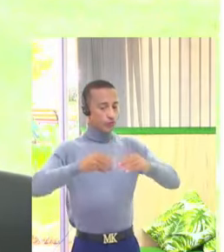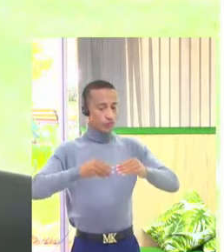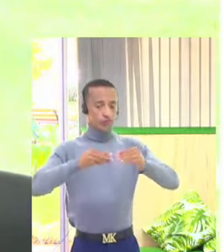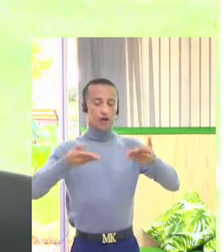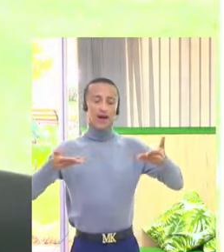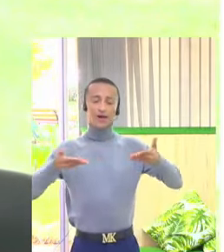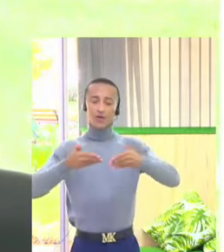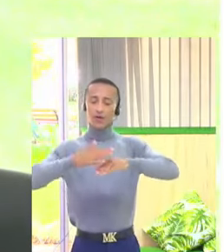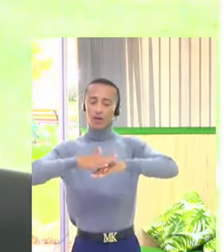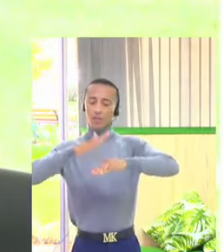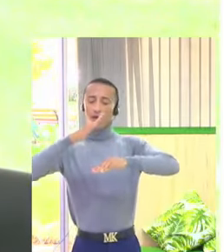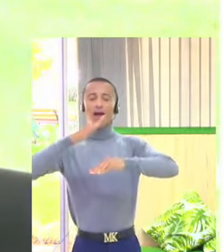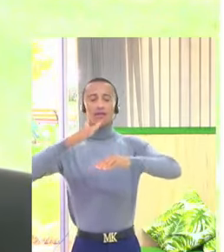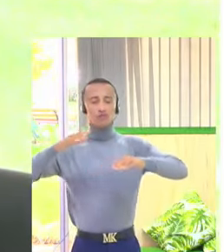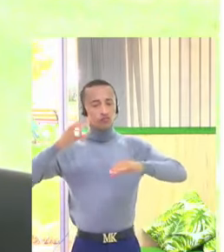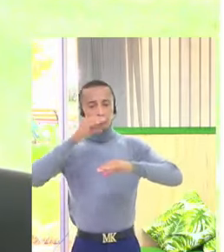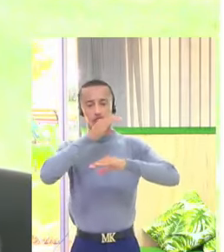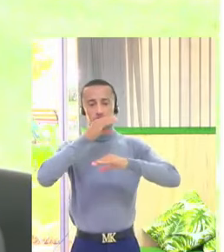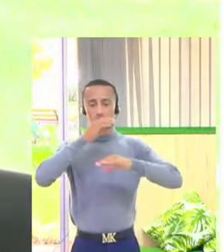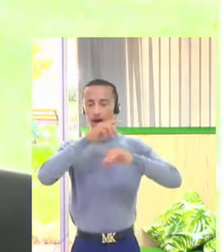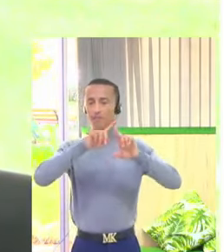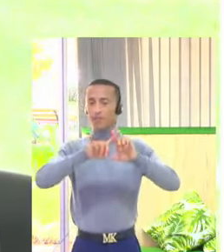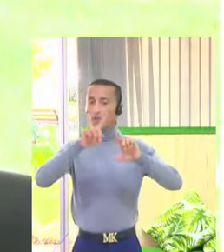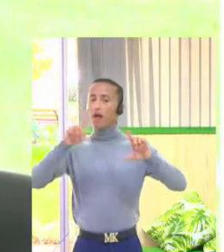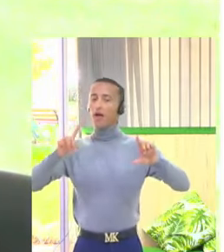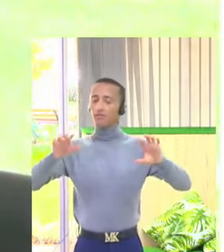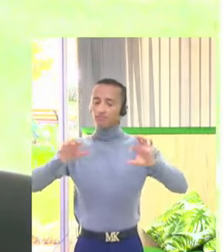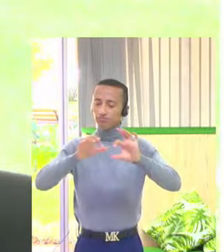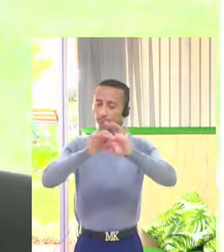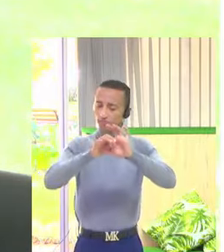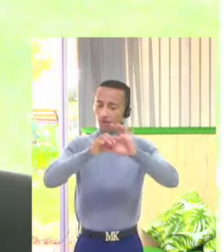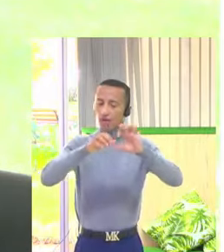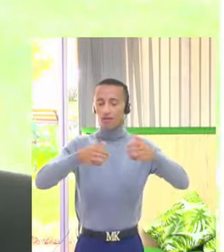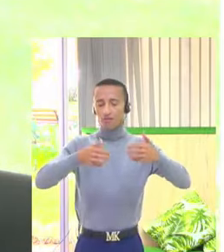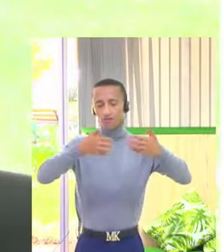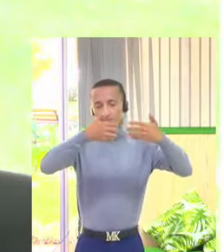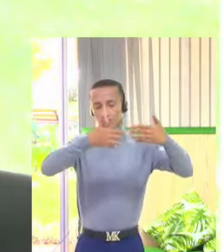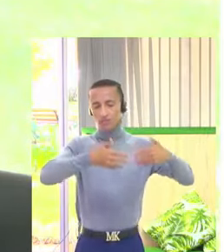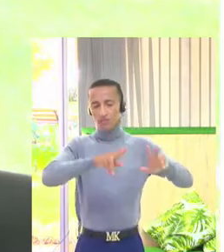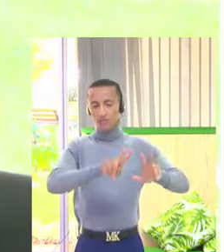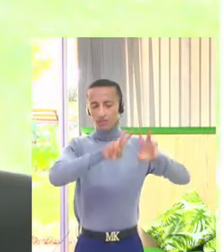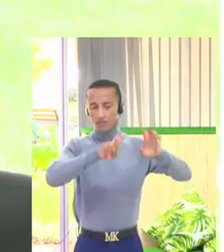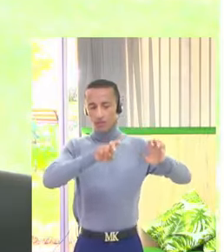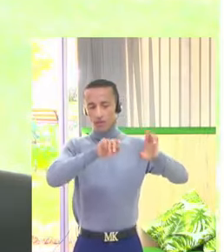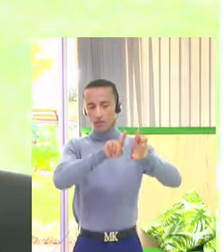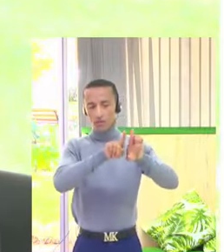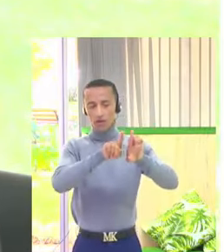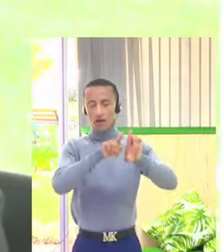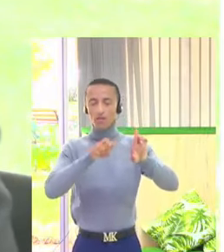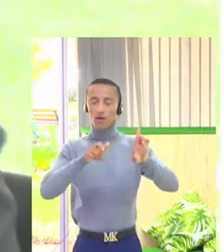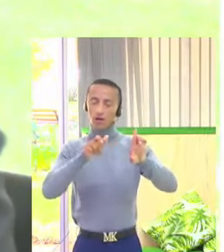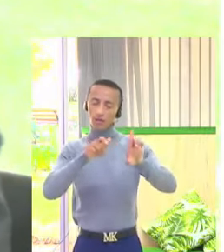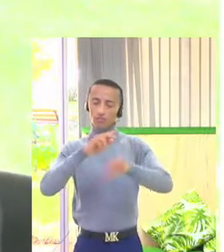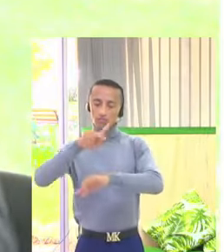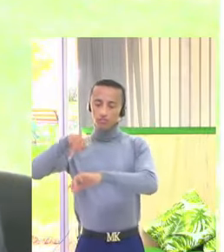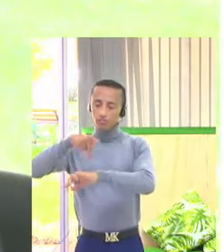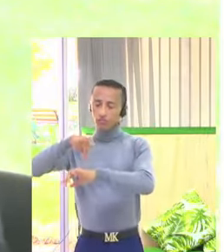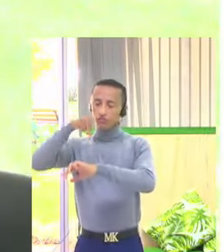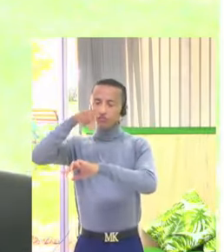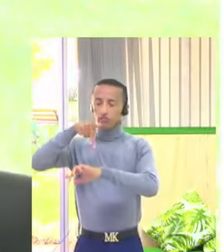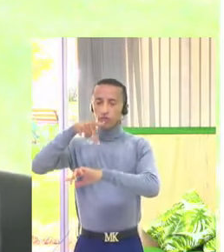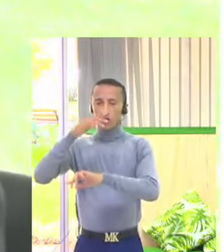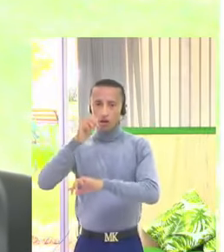always been, what I'll try to do is just situate or place India's DPI efforts that we've heard about in a